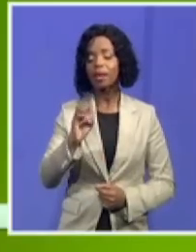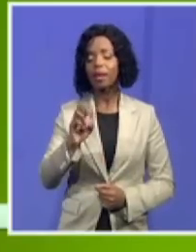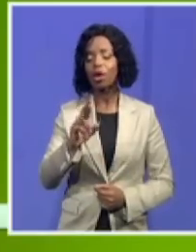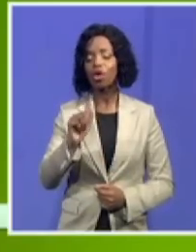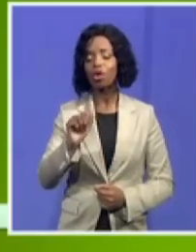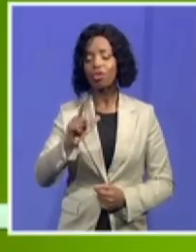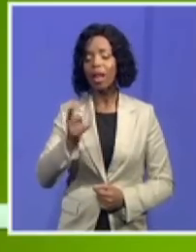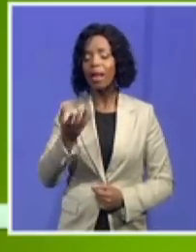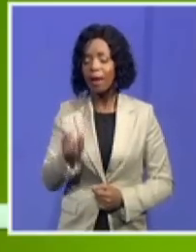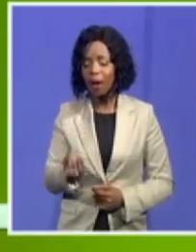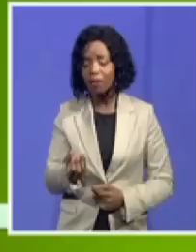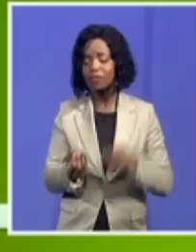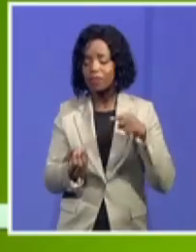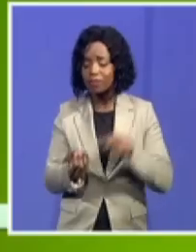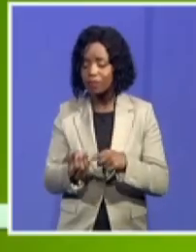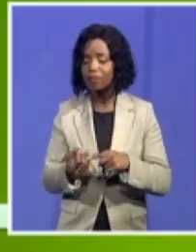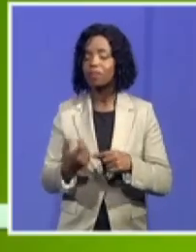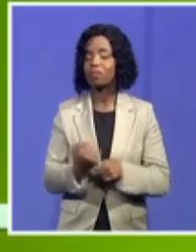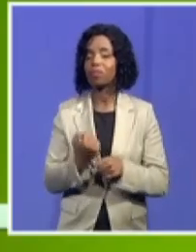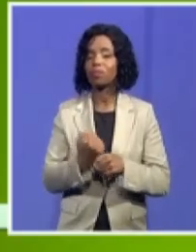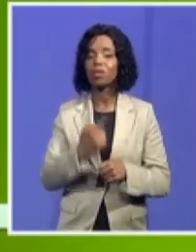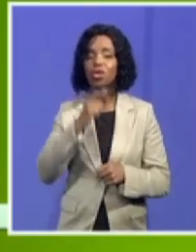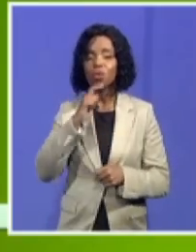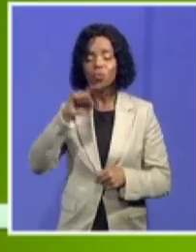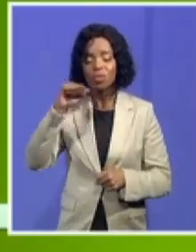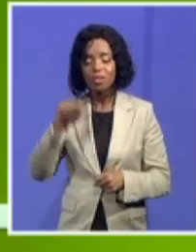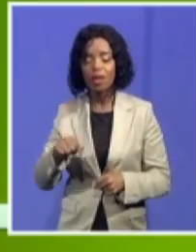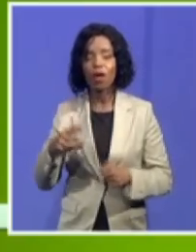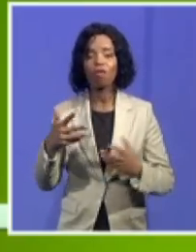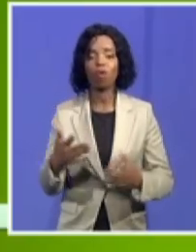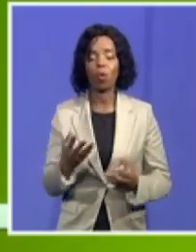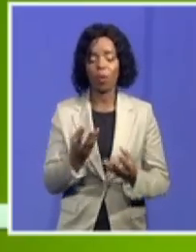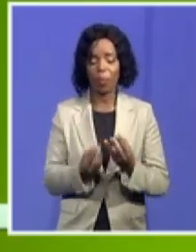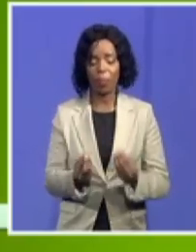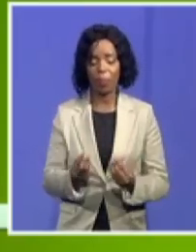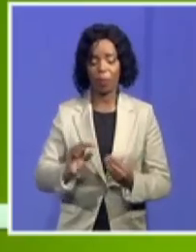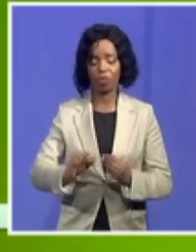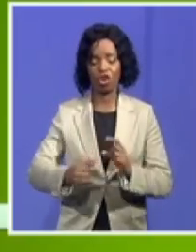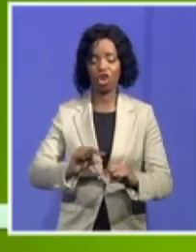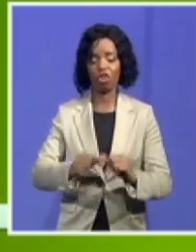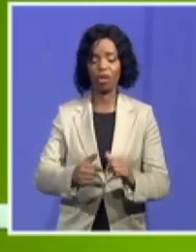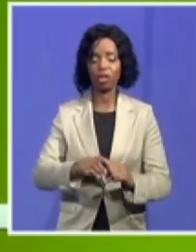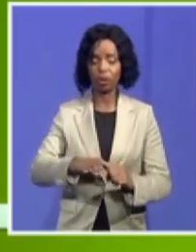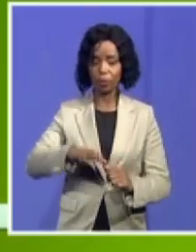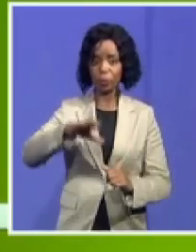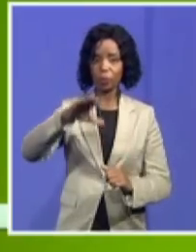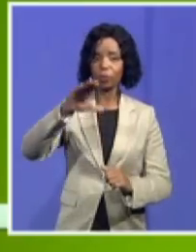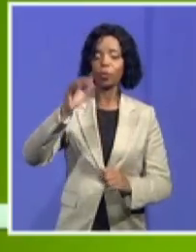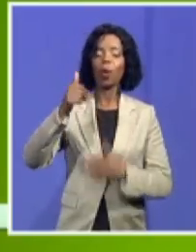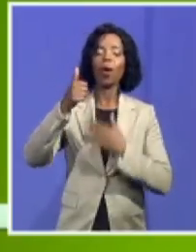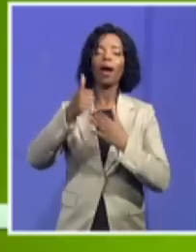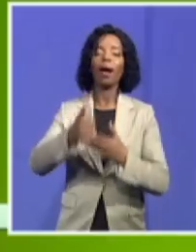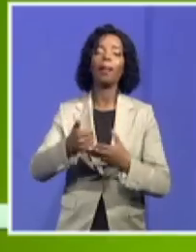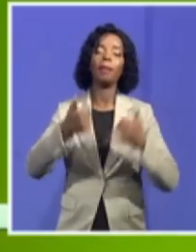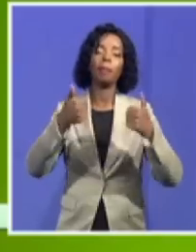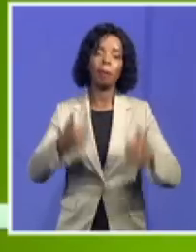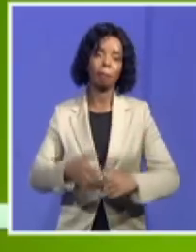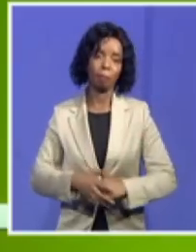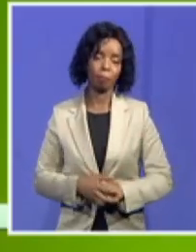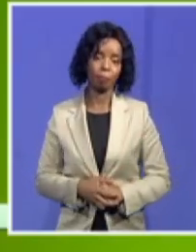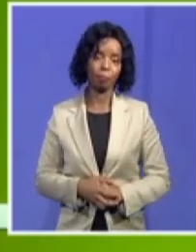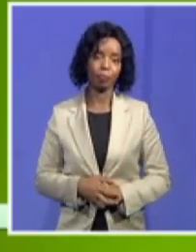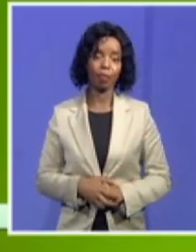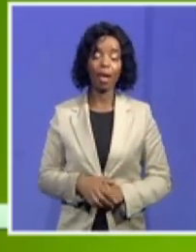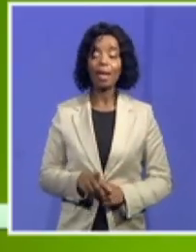future generations. And as we were walking in, President Masisi whispers to me that, President Ramaphosa,